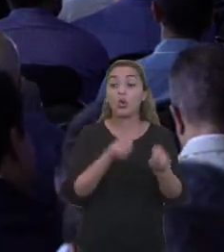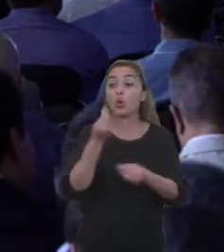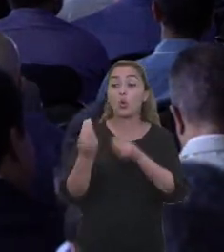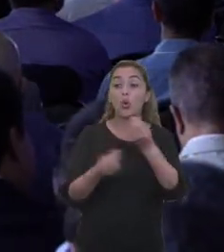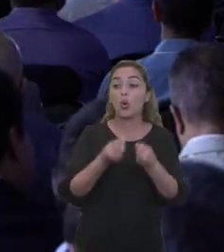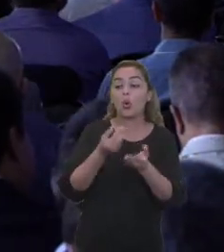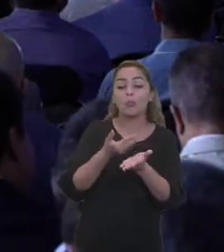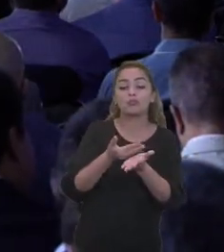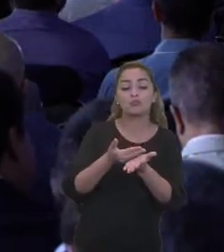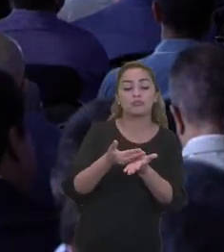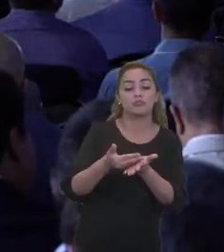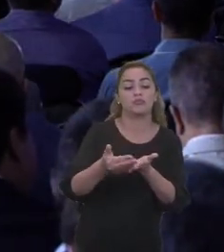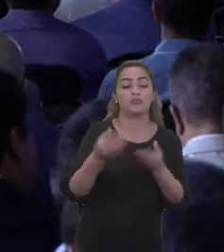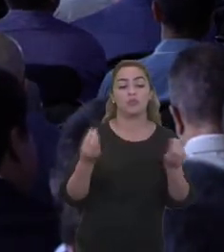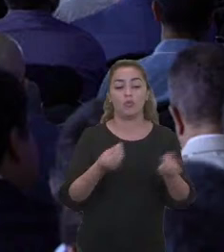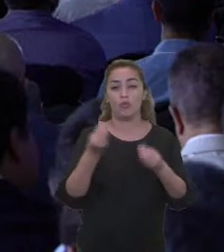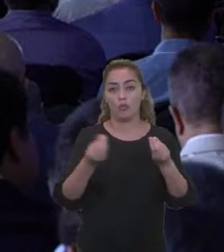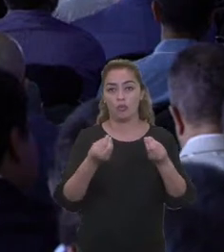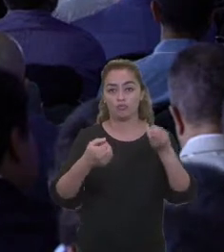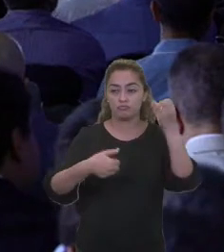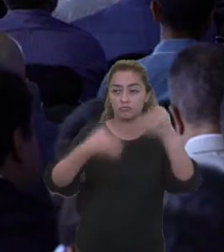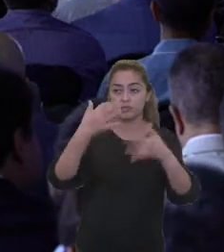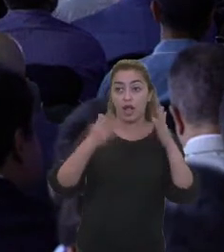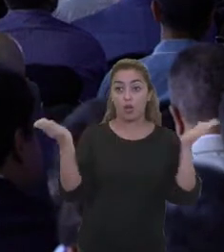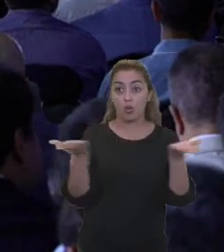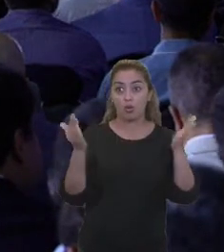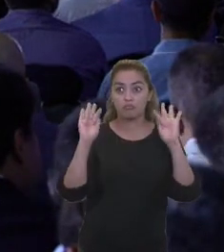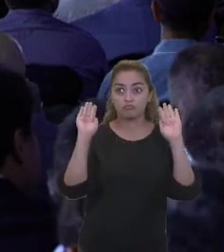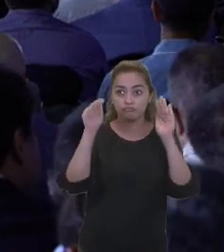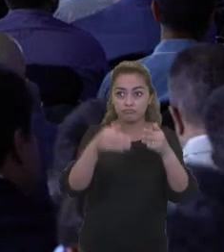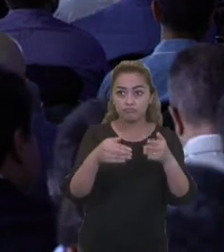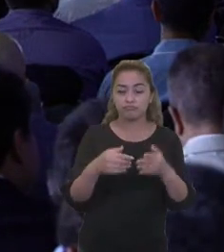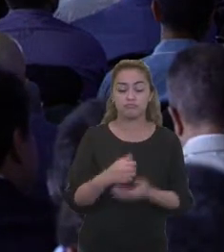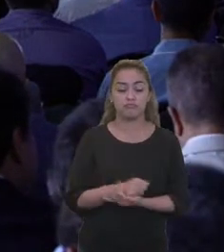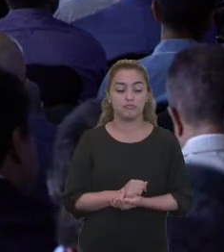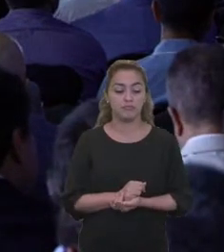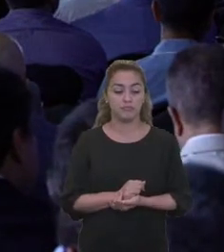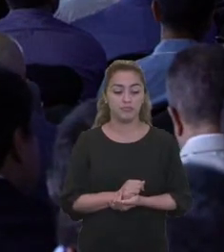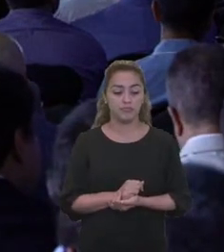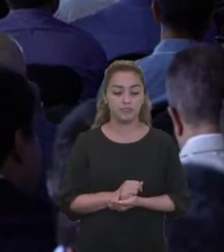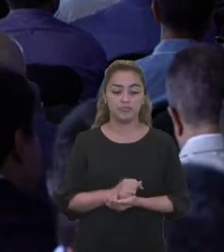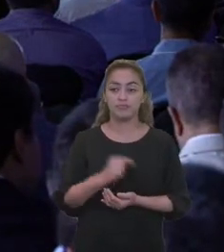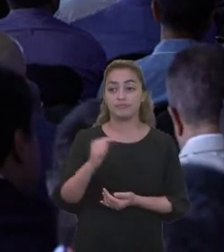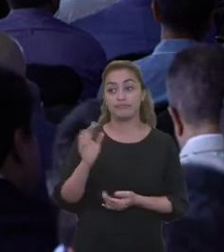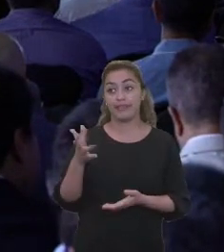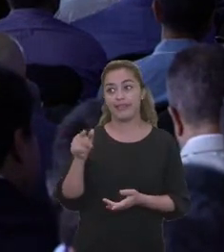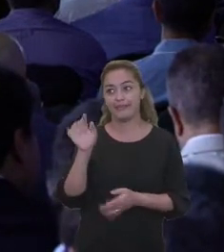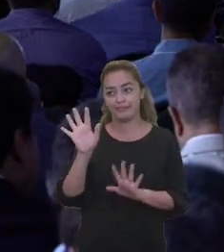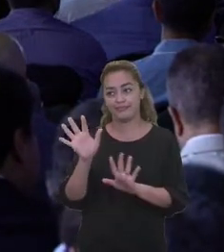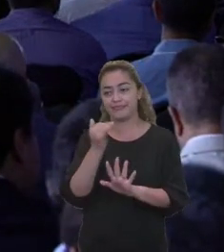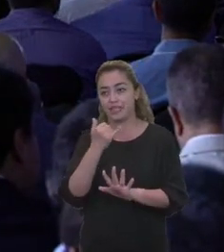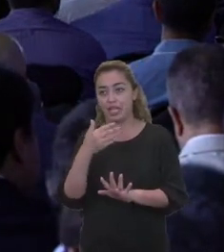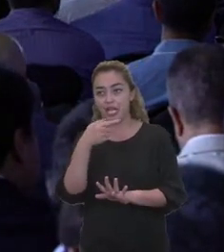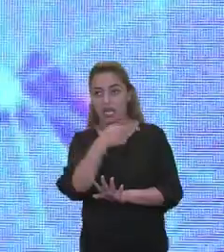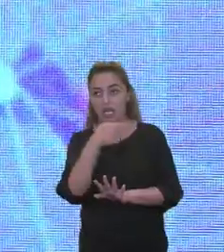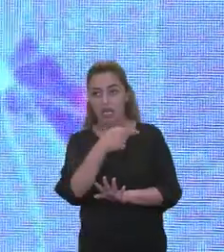journey. How does your initiatives link with your aims at the moment?